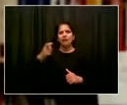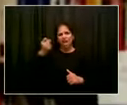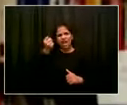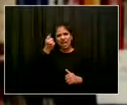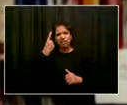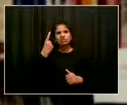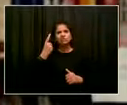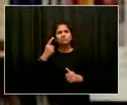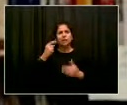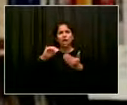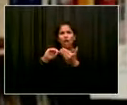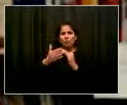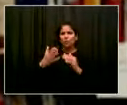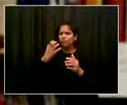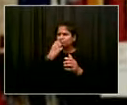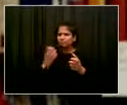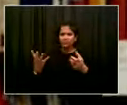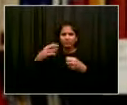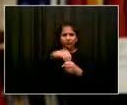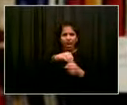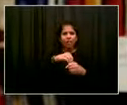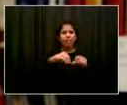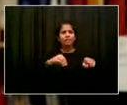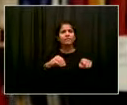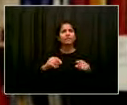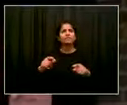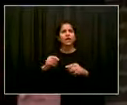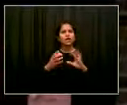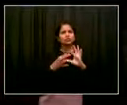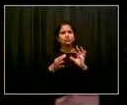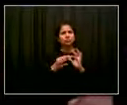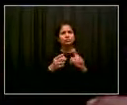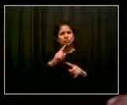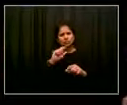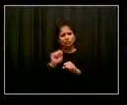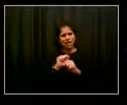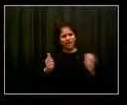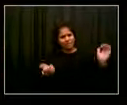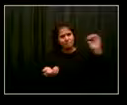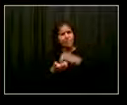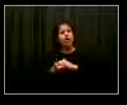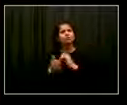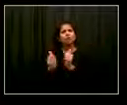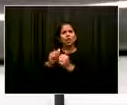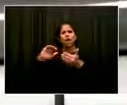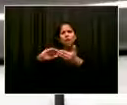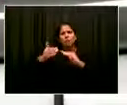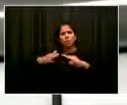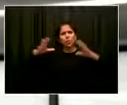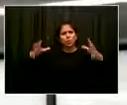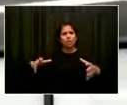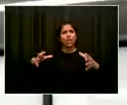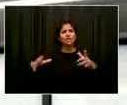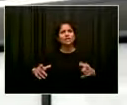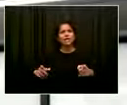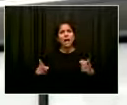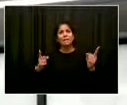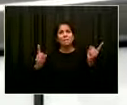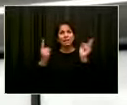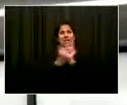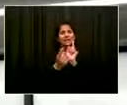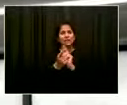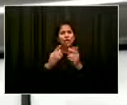us reimagine what policing could look like, true community policing. When a commanding officer can come to the community, put together a whole